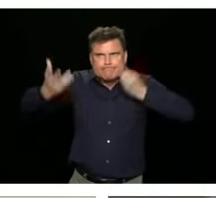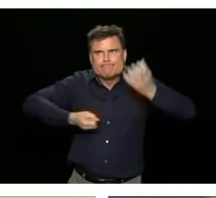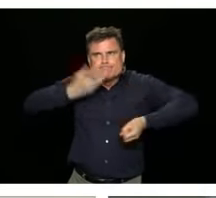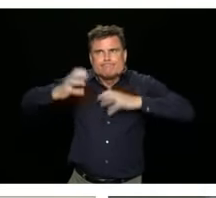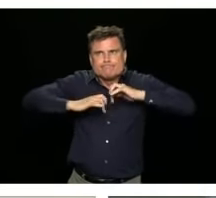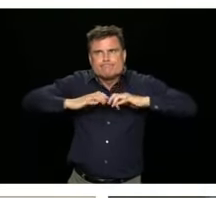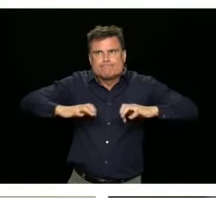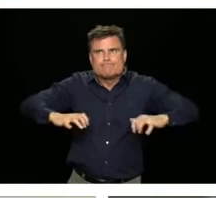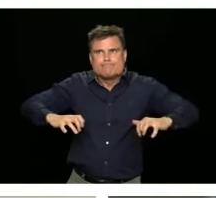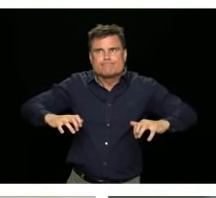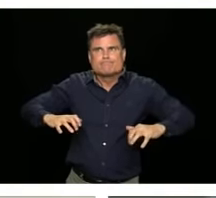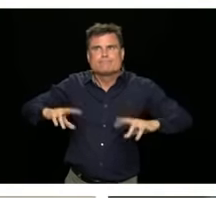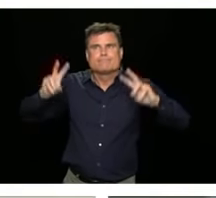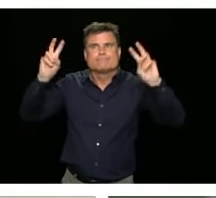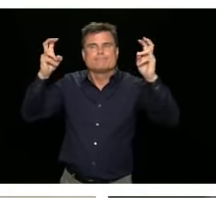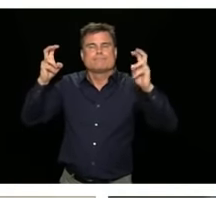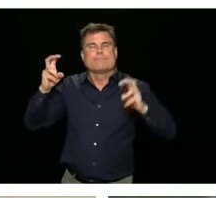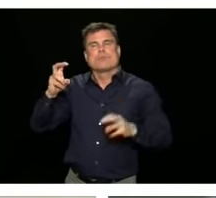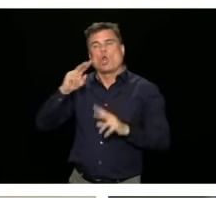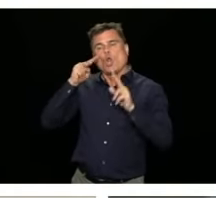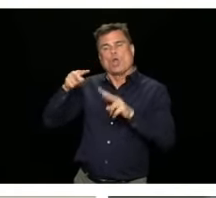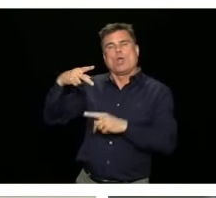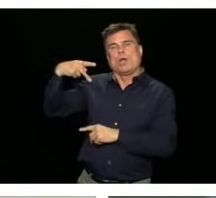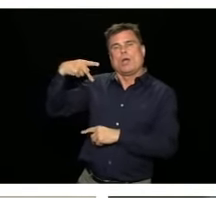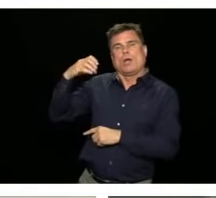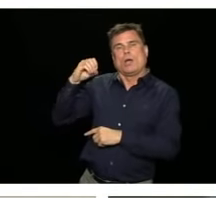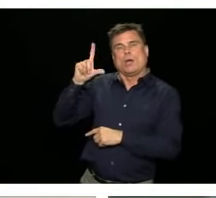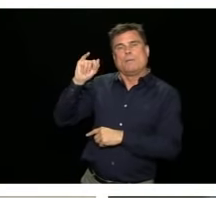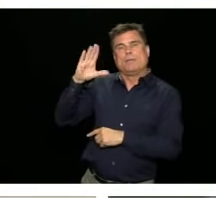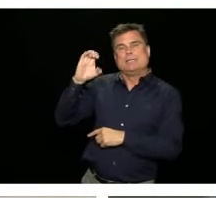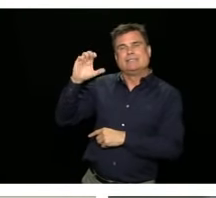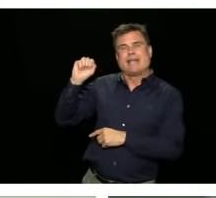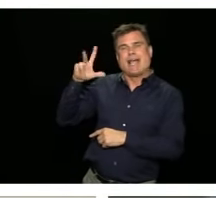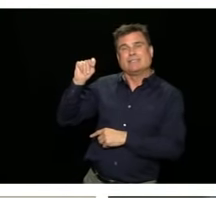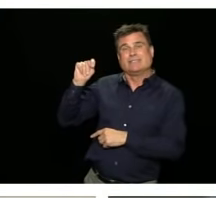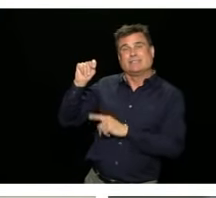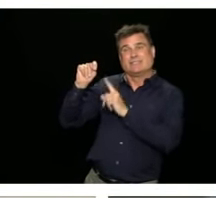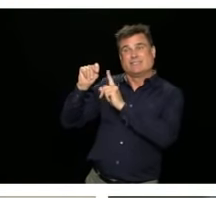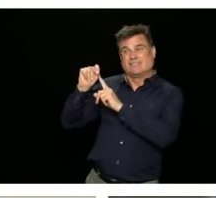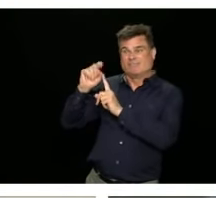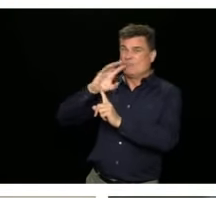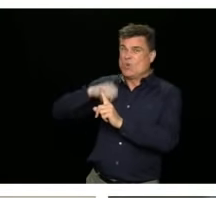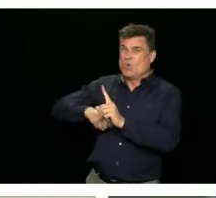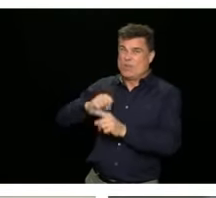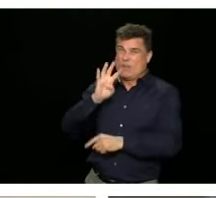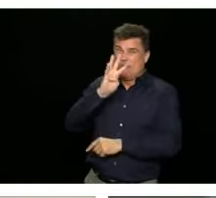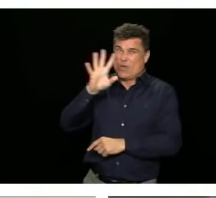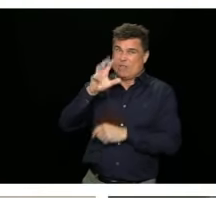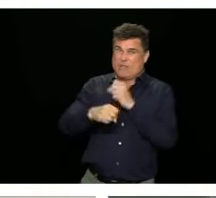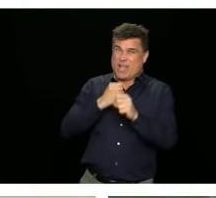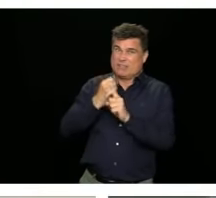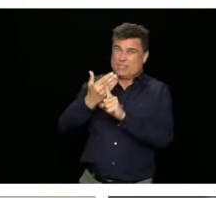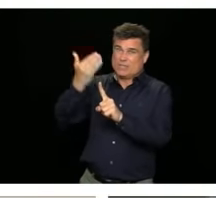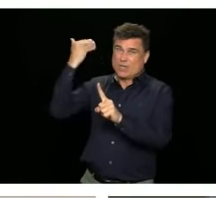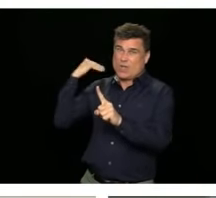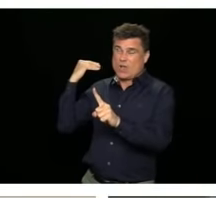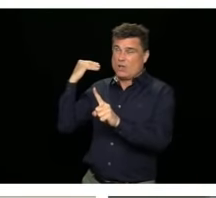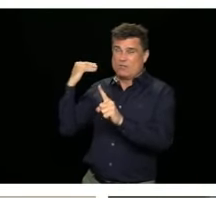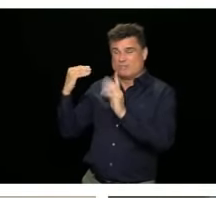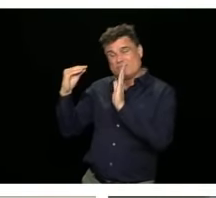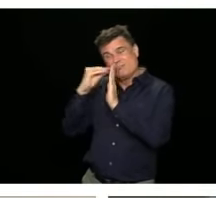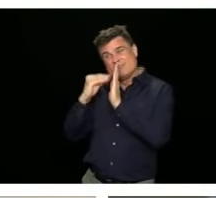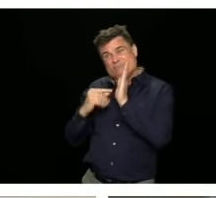at the Police Act and see, you know, how we can modernize our systems. And I think the time is